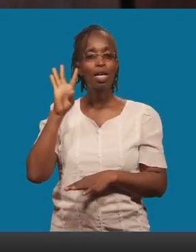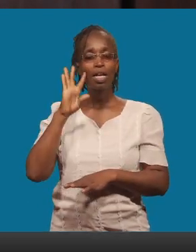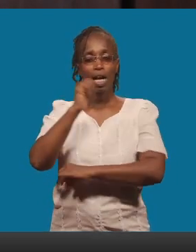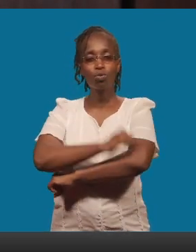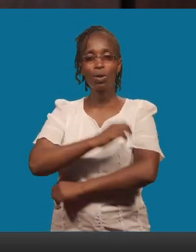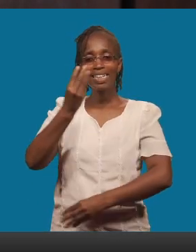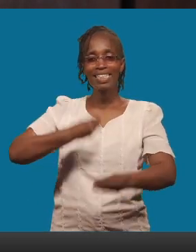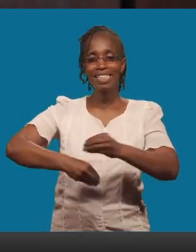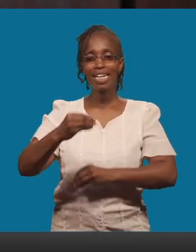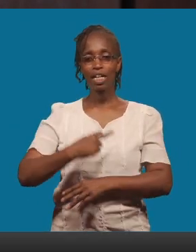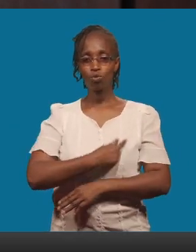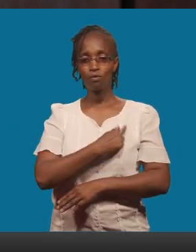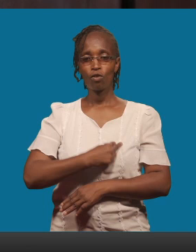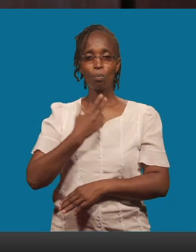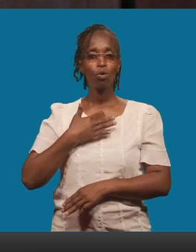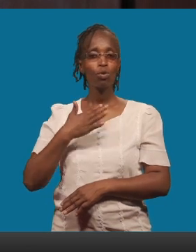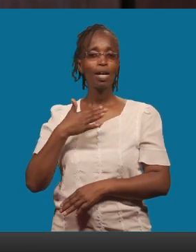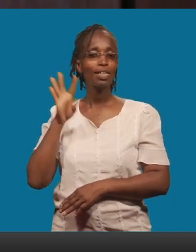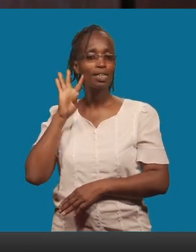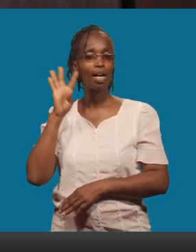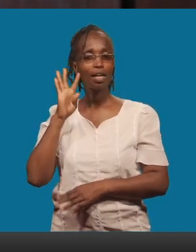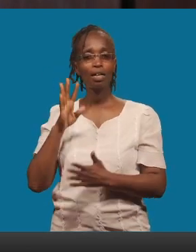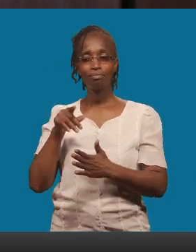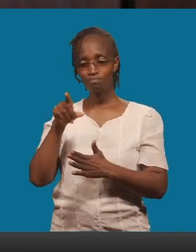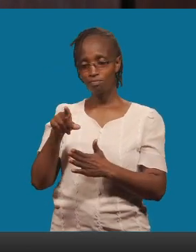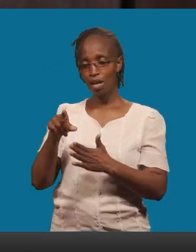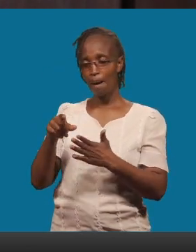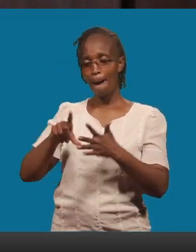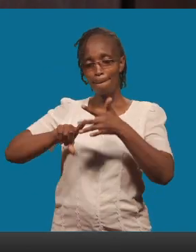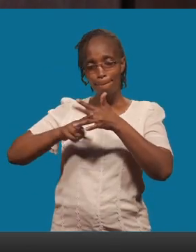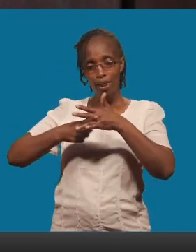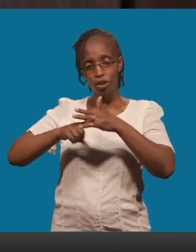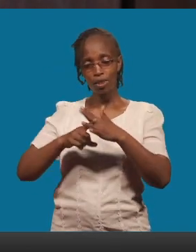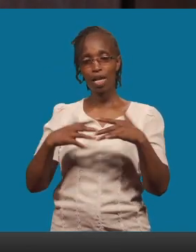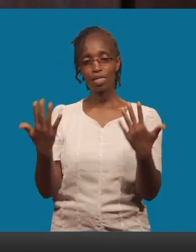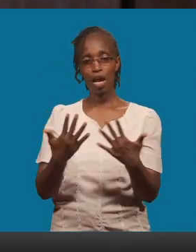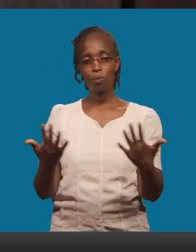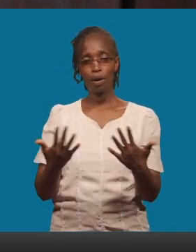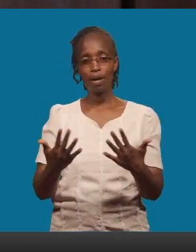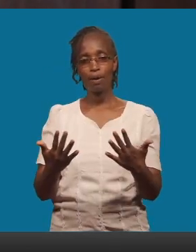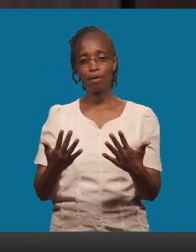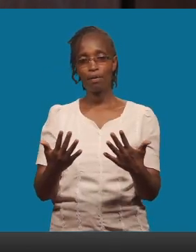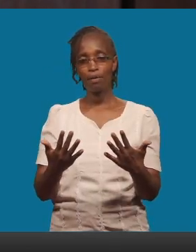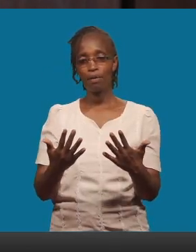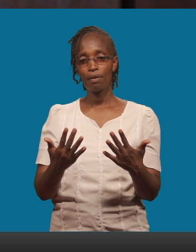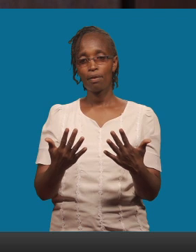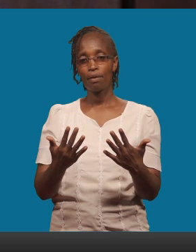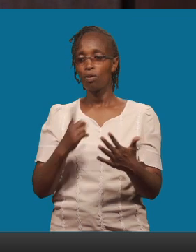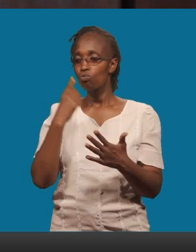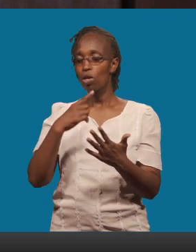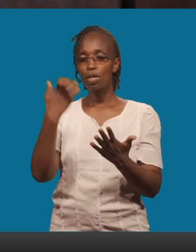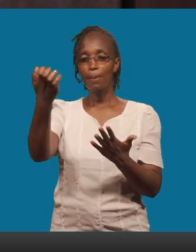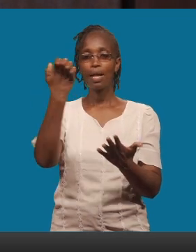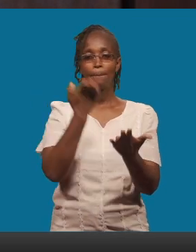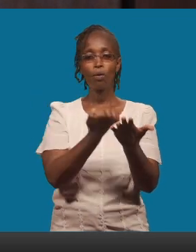uniform, ask them, where are the sewing machines? Hire your tailors. Who is being